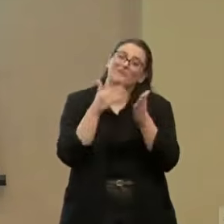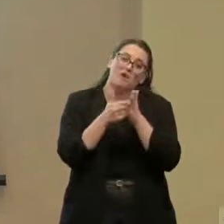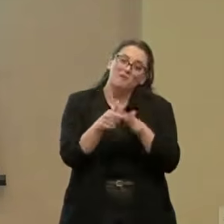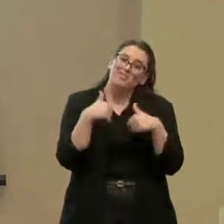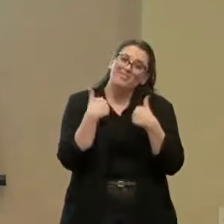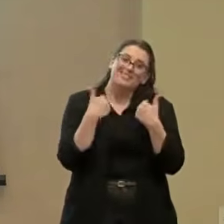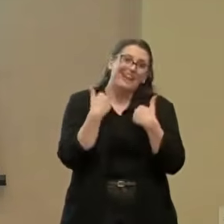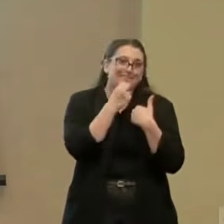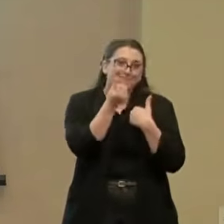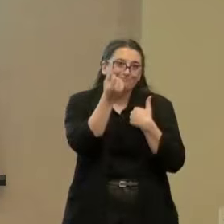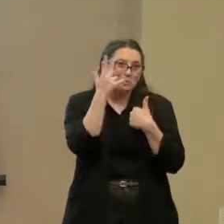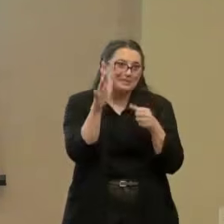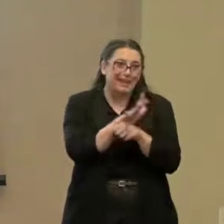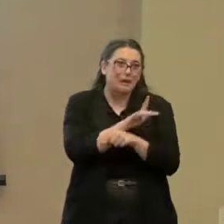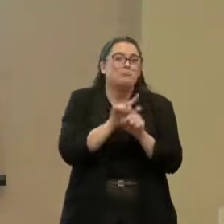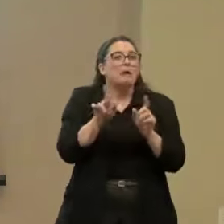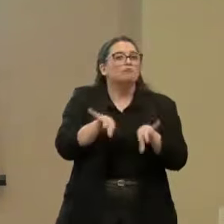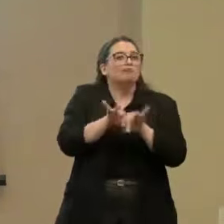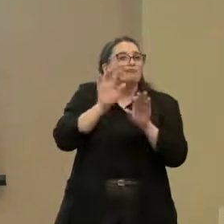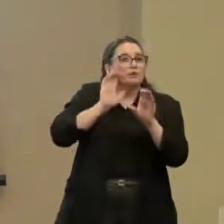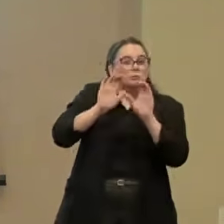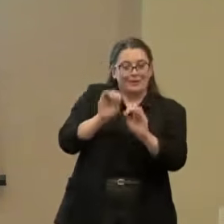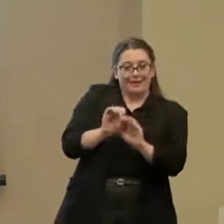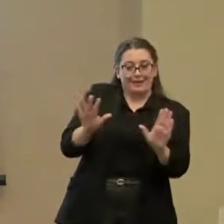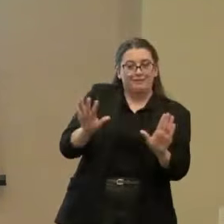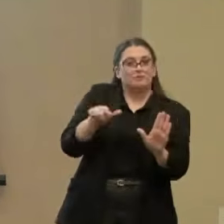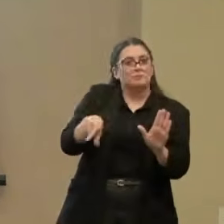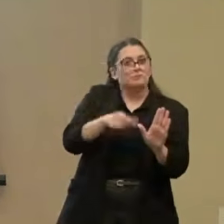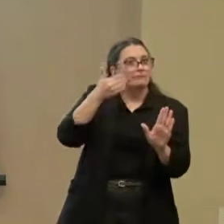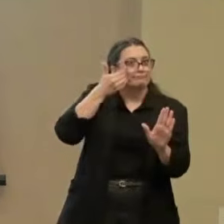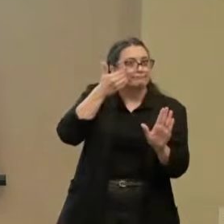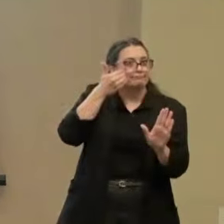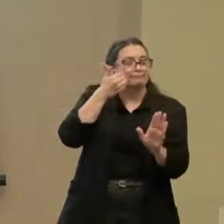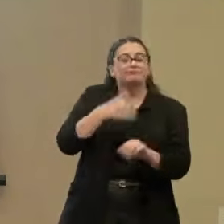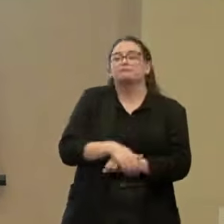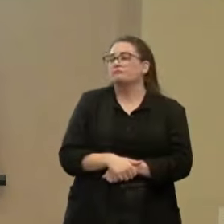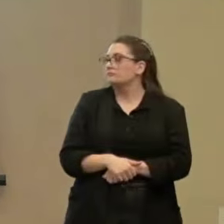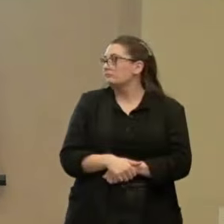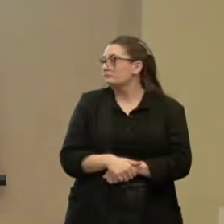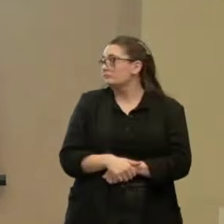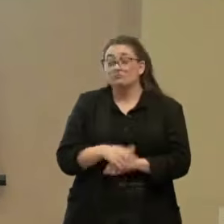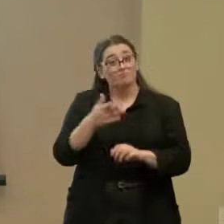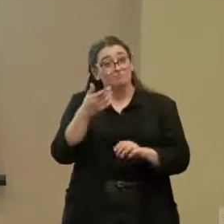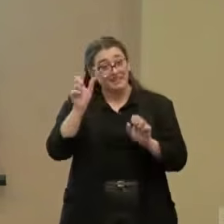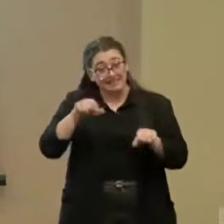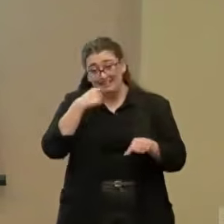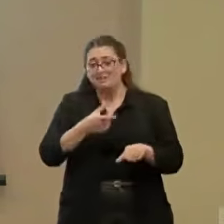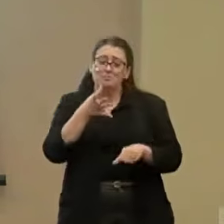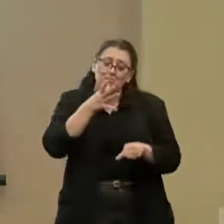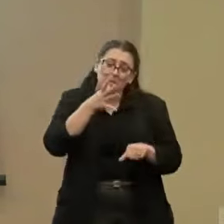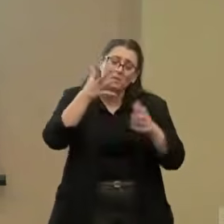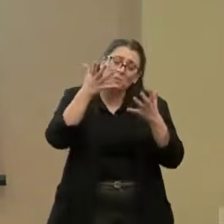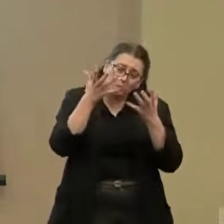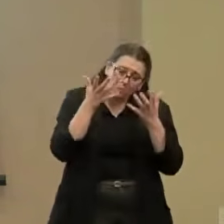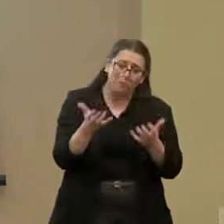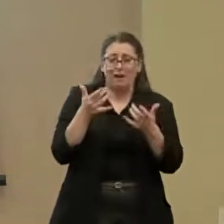I think it's important to communicate to them as well, so they're aware, You know, mommy wants to be with you right now. I want to give